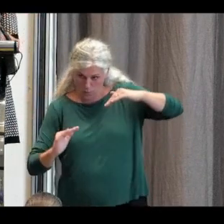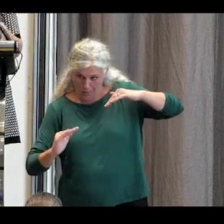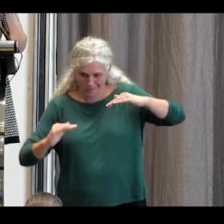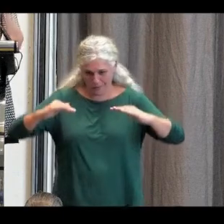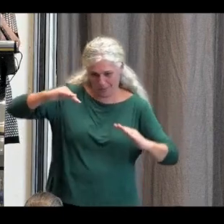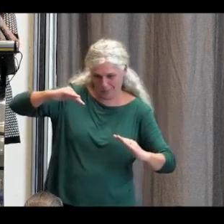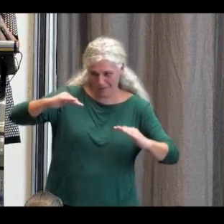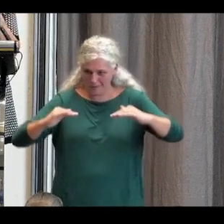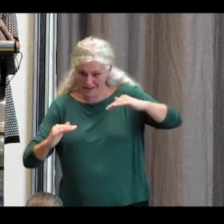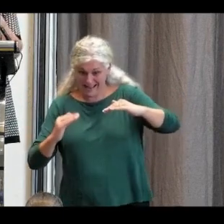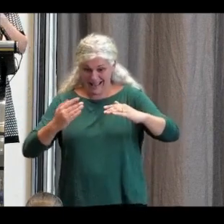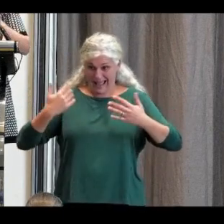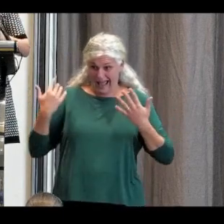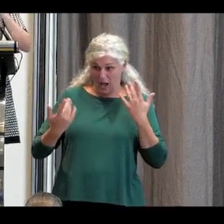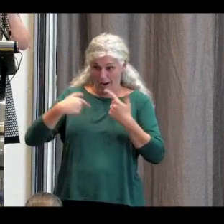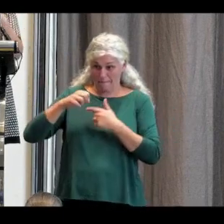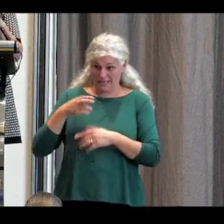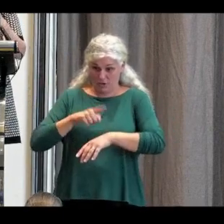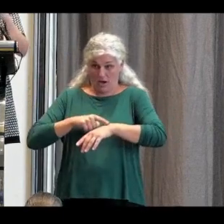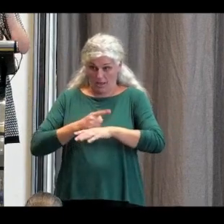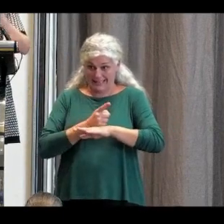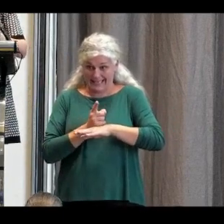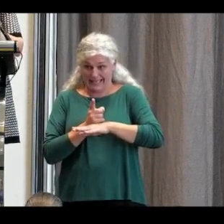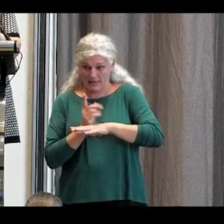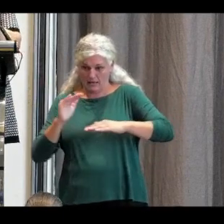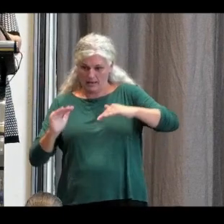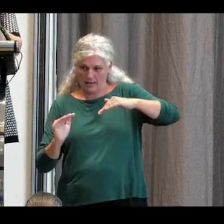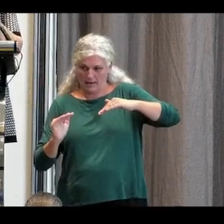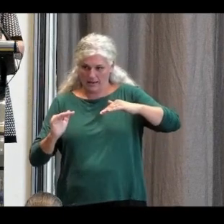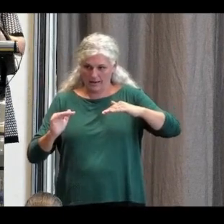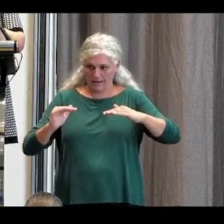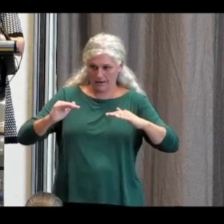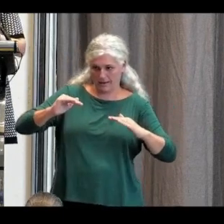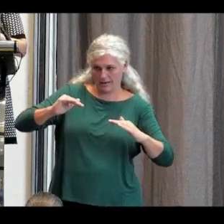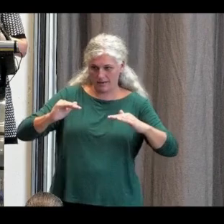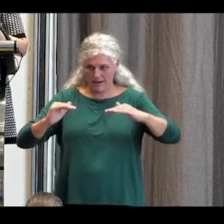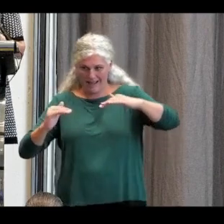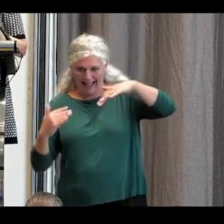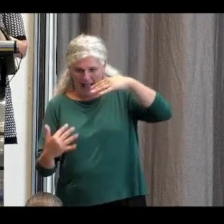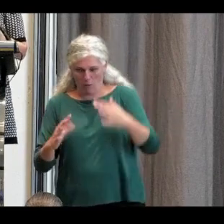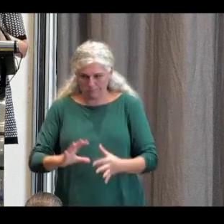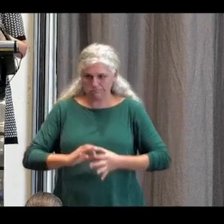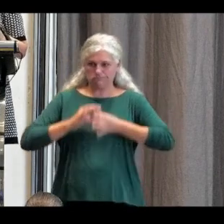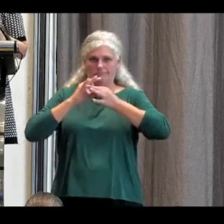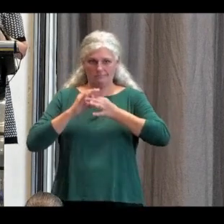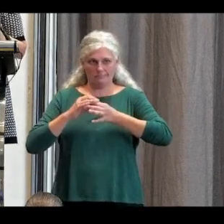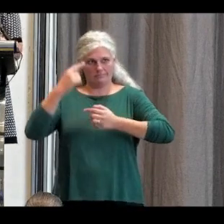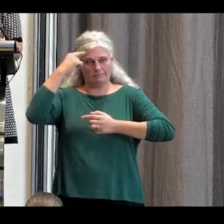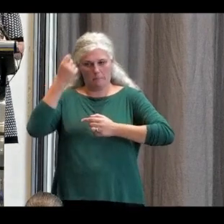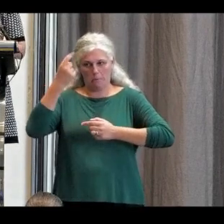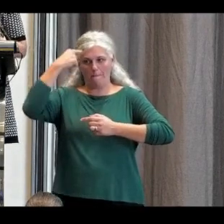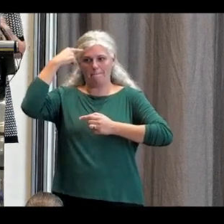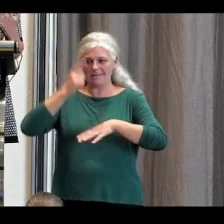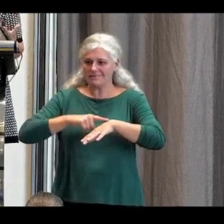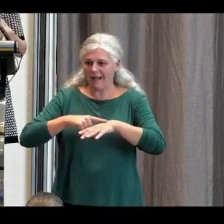that's how our master clock is ticking, and that's how our master clock will inform the time of the day for